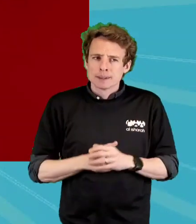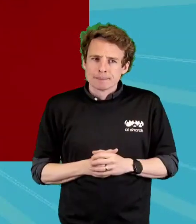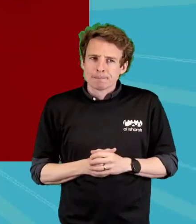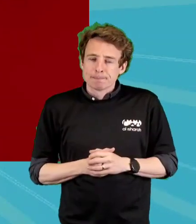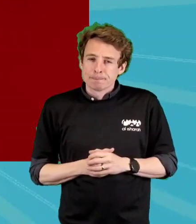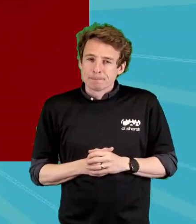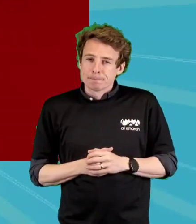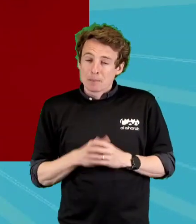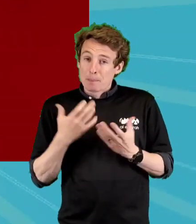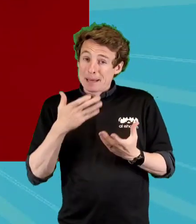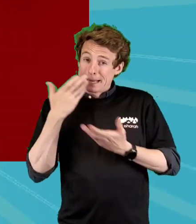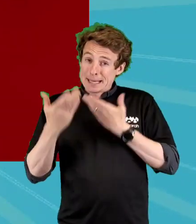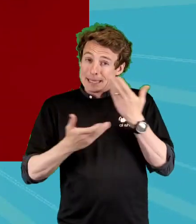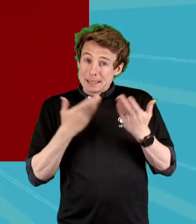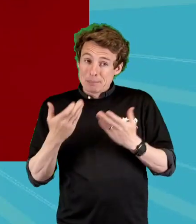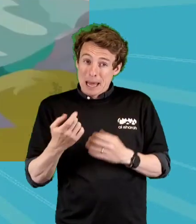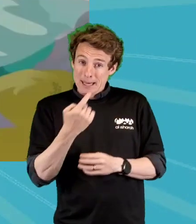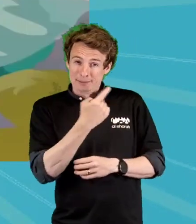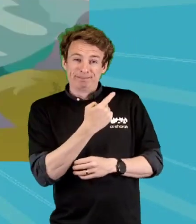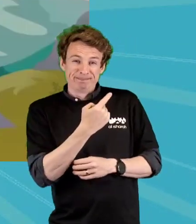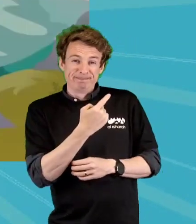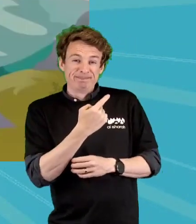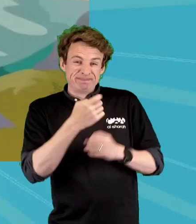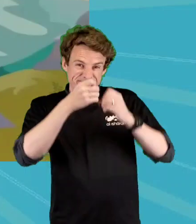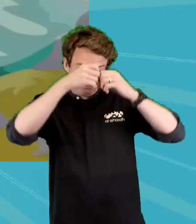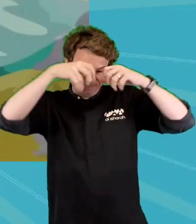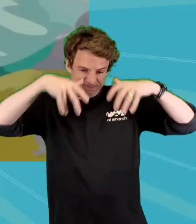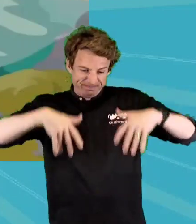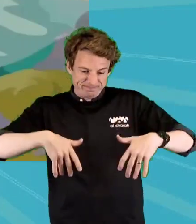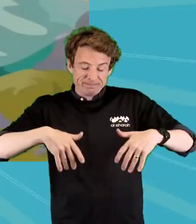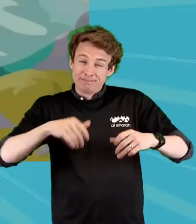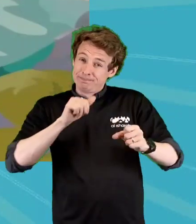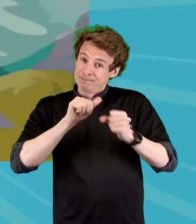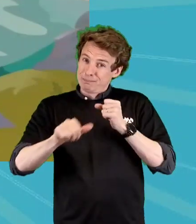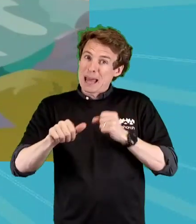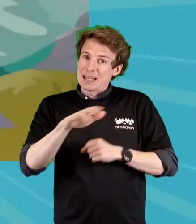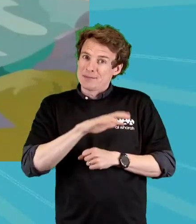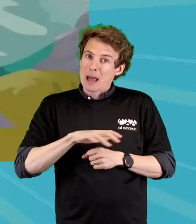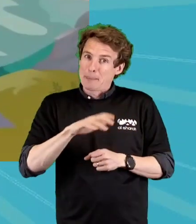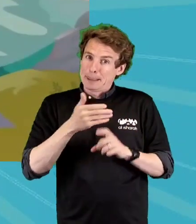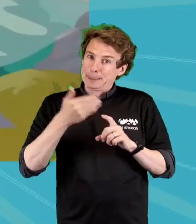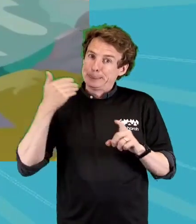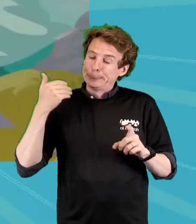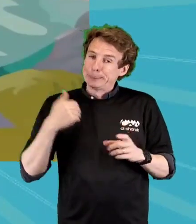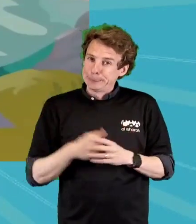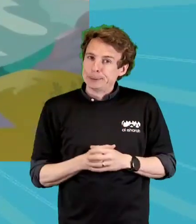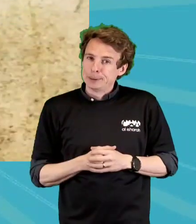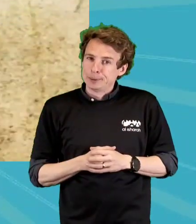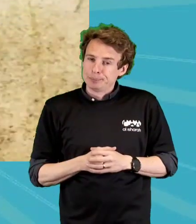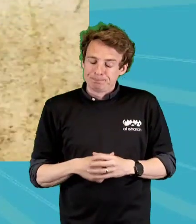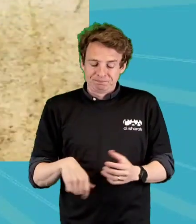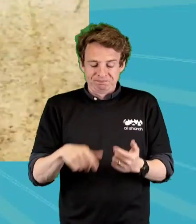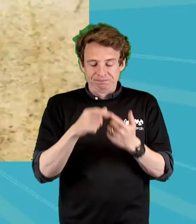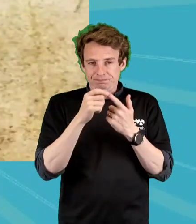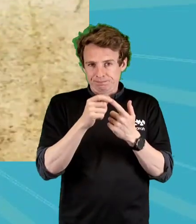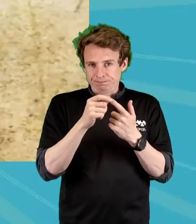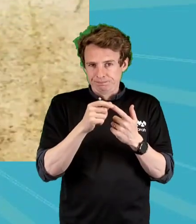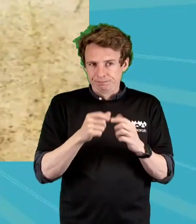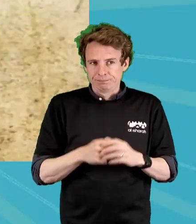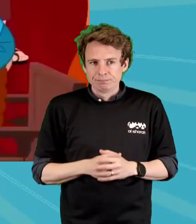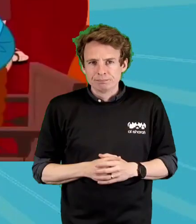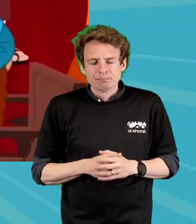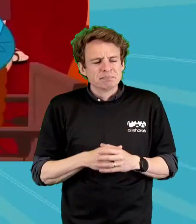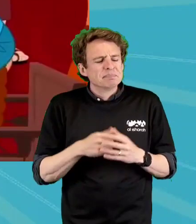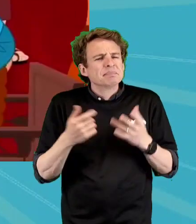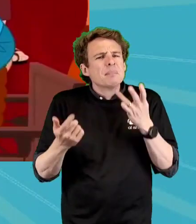background? Abu Sufyan told the king that the Prophet came from the very best family. Number